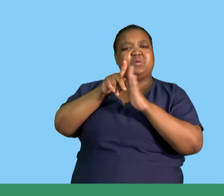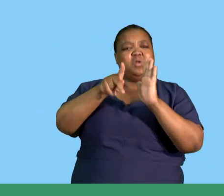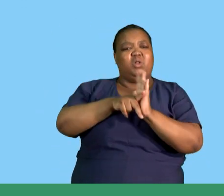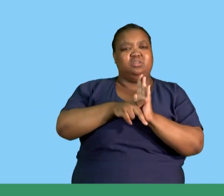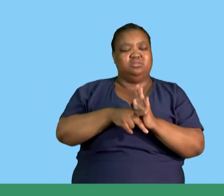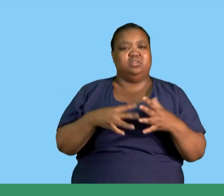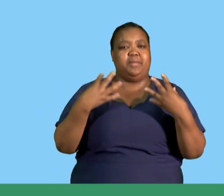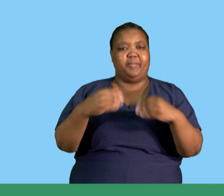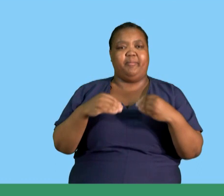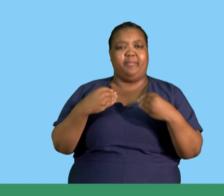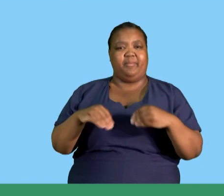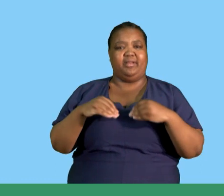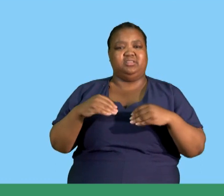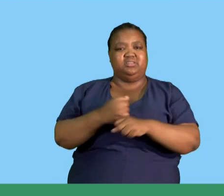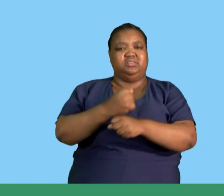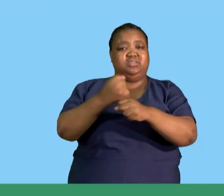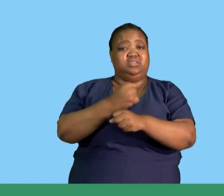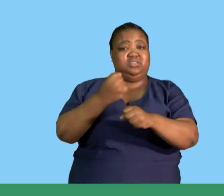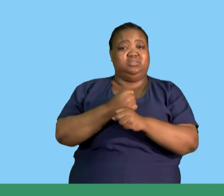policies affect